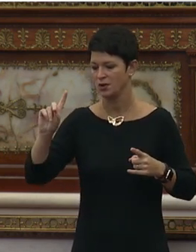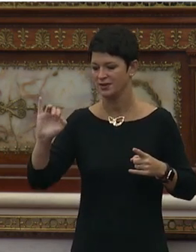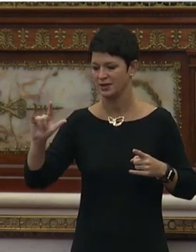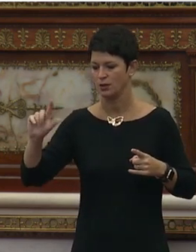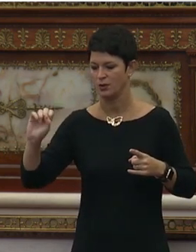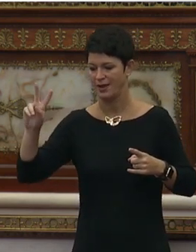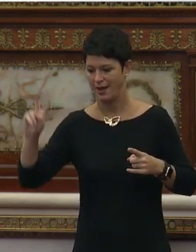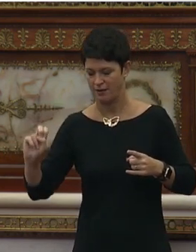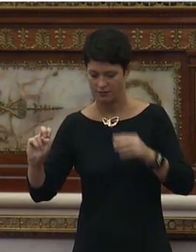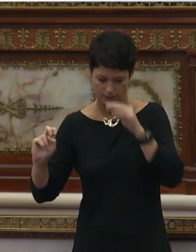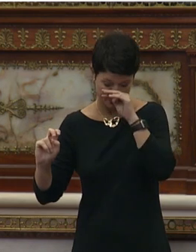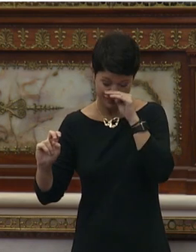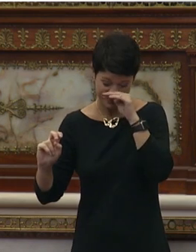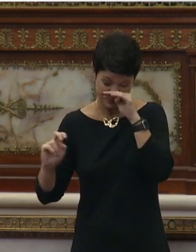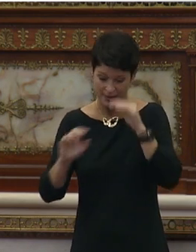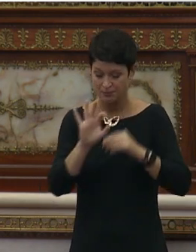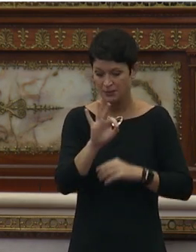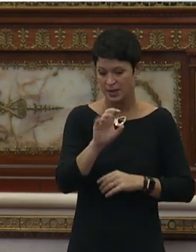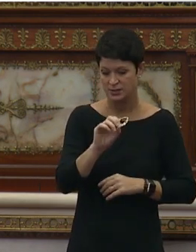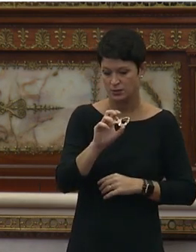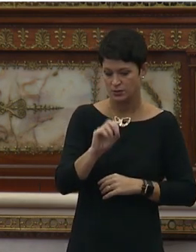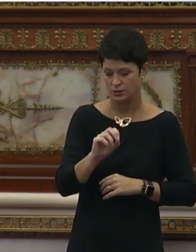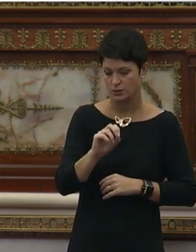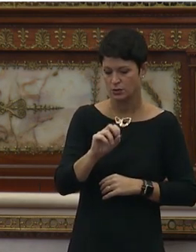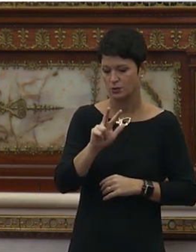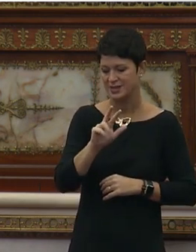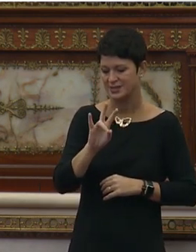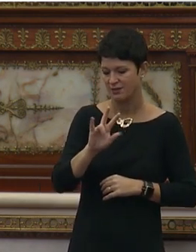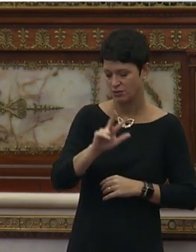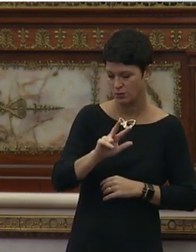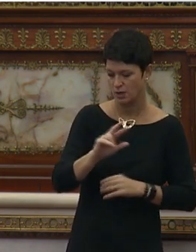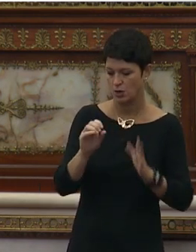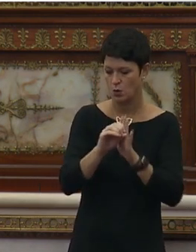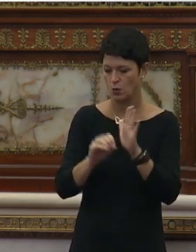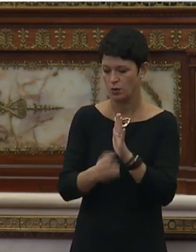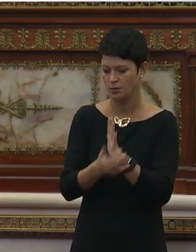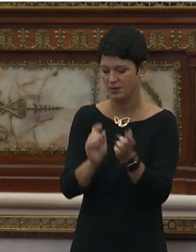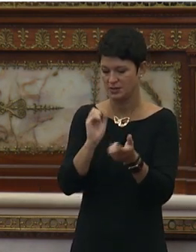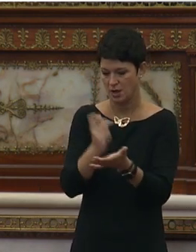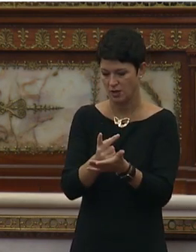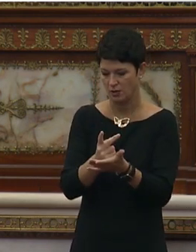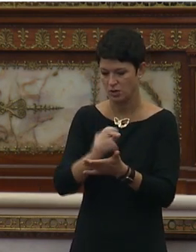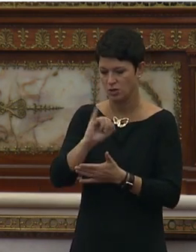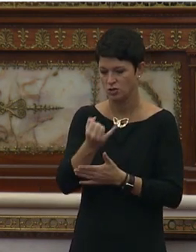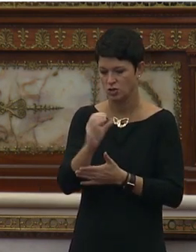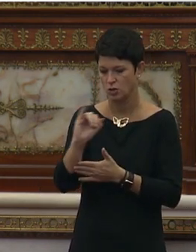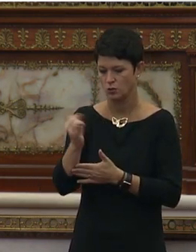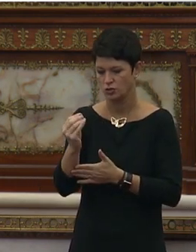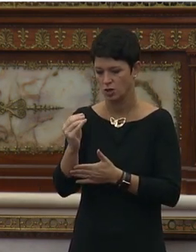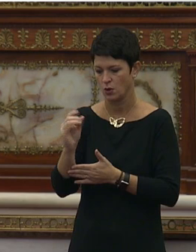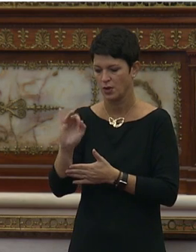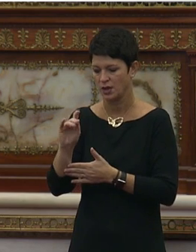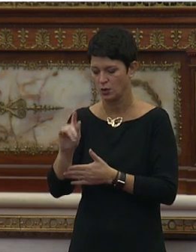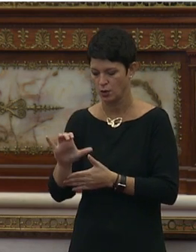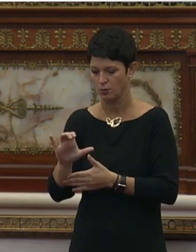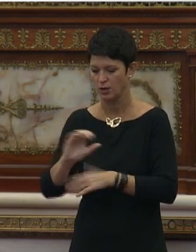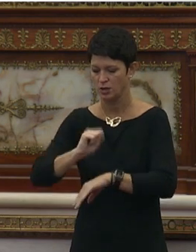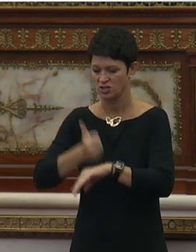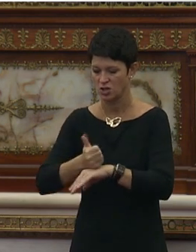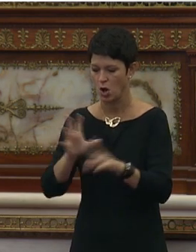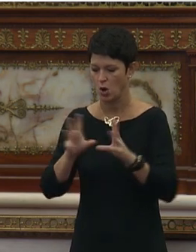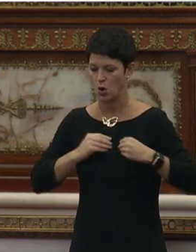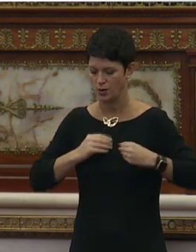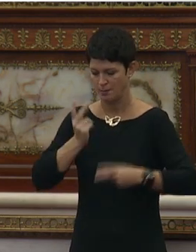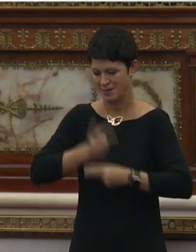Avenue. And bill number 200373, entitled An Ordinance Authorizing Gojo Incorporated to install, own,